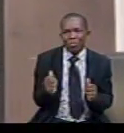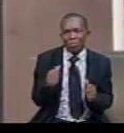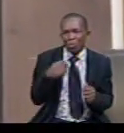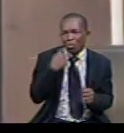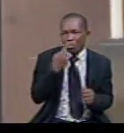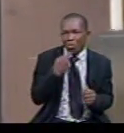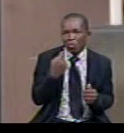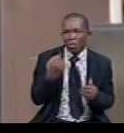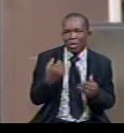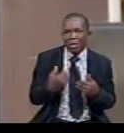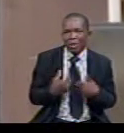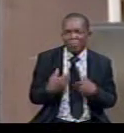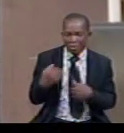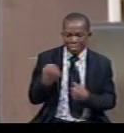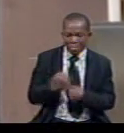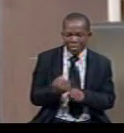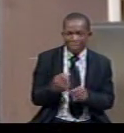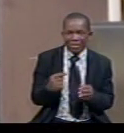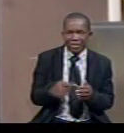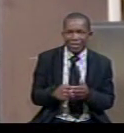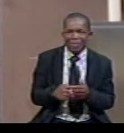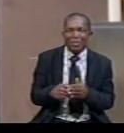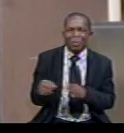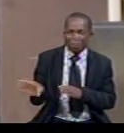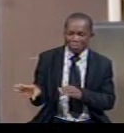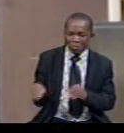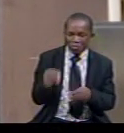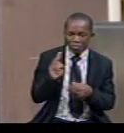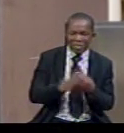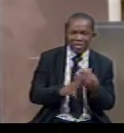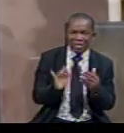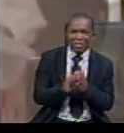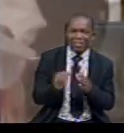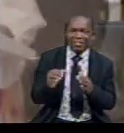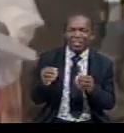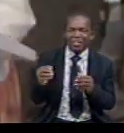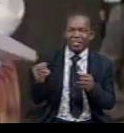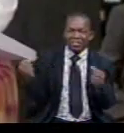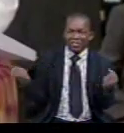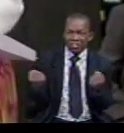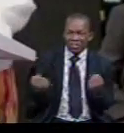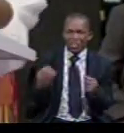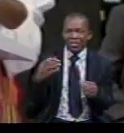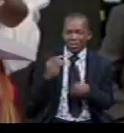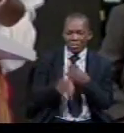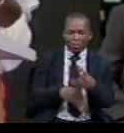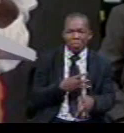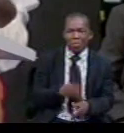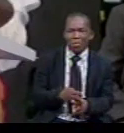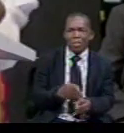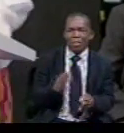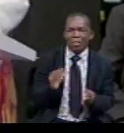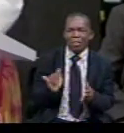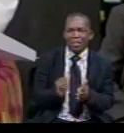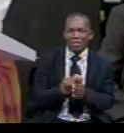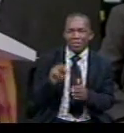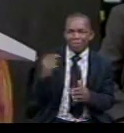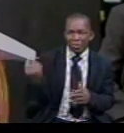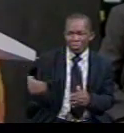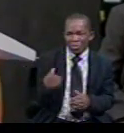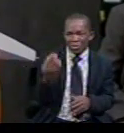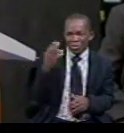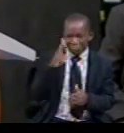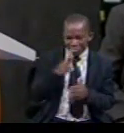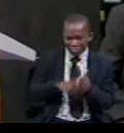raised a movement that is shaking the world, a man who you only read about in books.